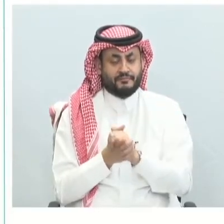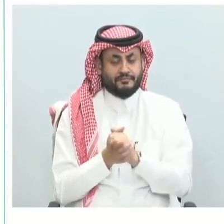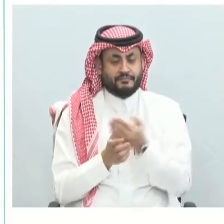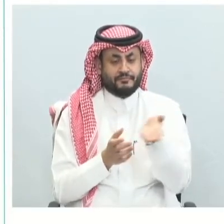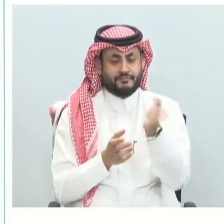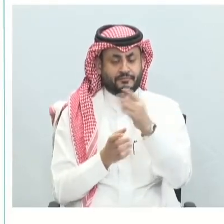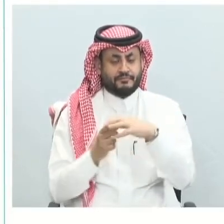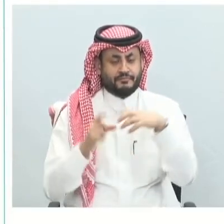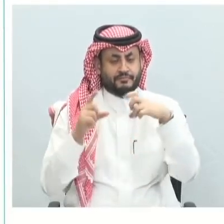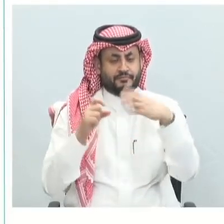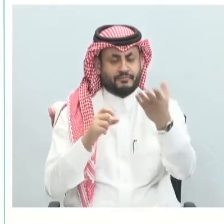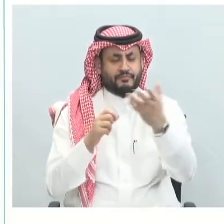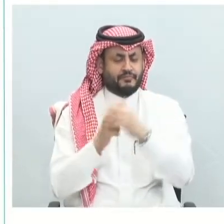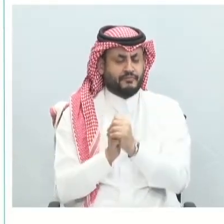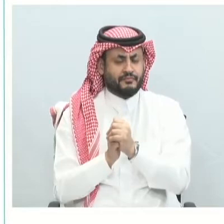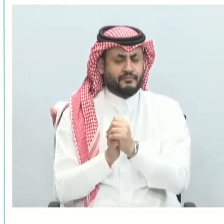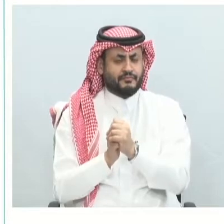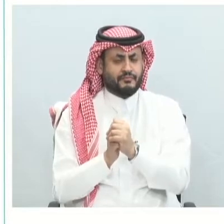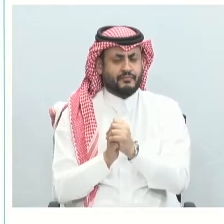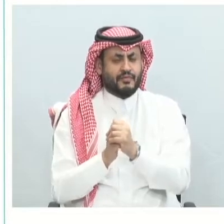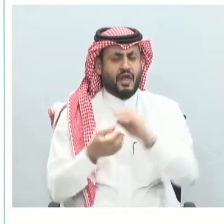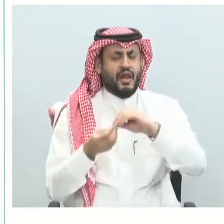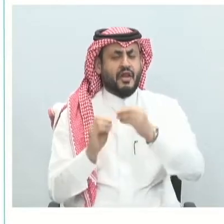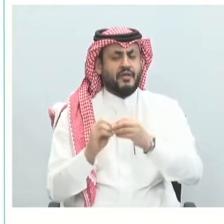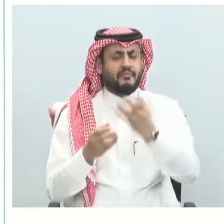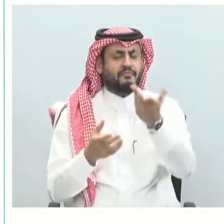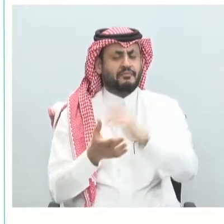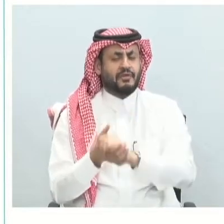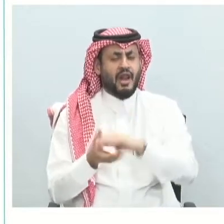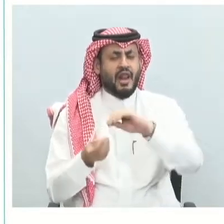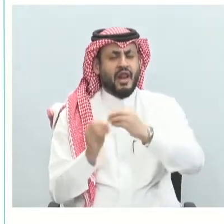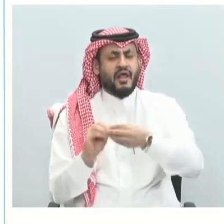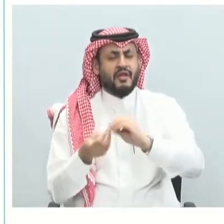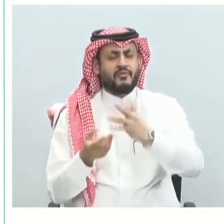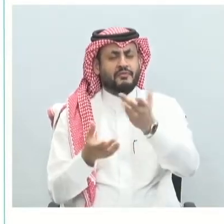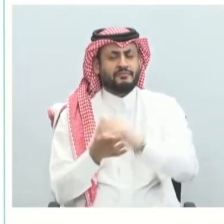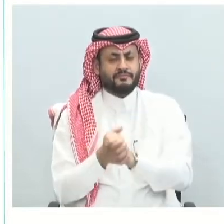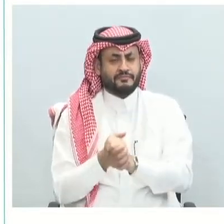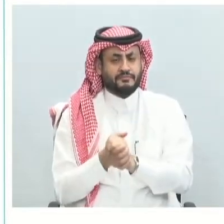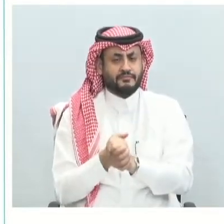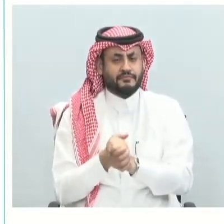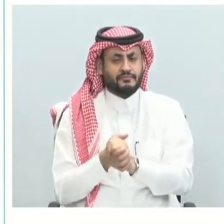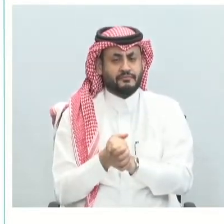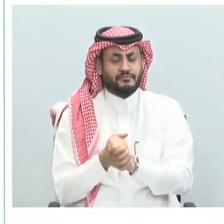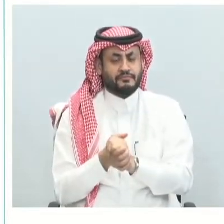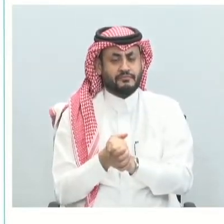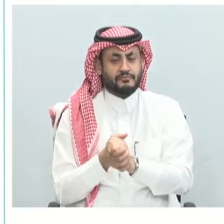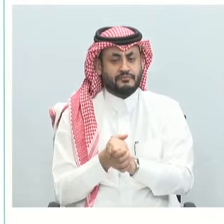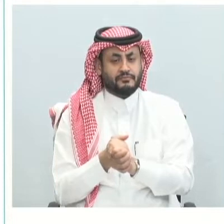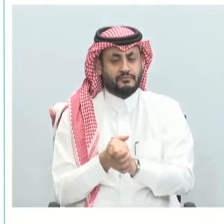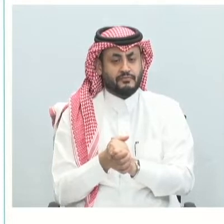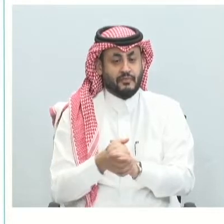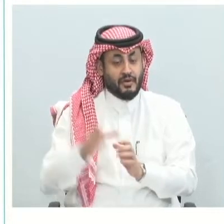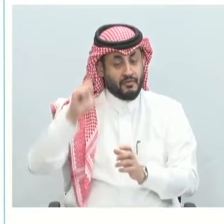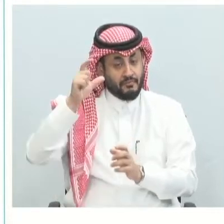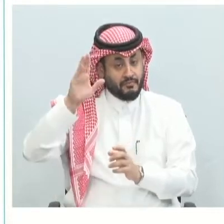Excellent. After that, can you tell me which color is this? We have a color here. What is this color? Yes, this